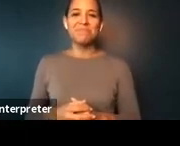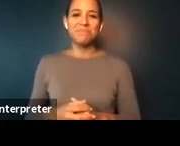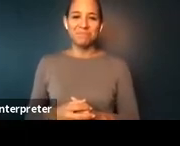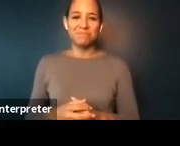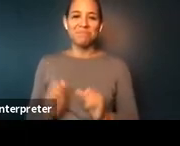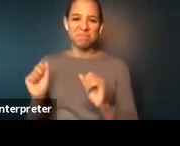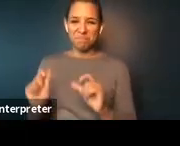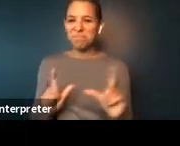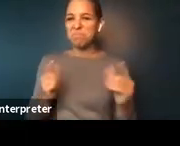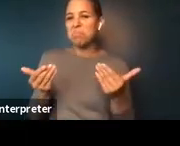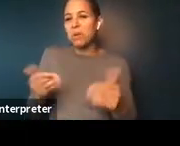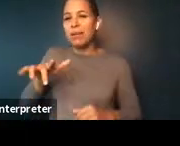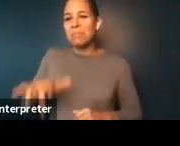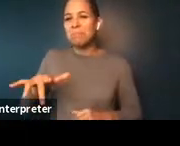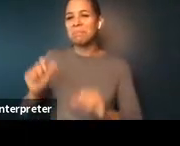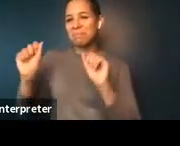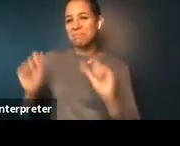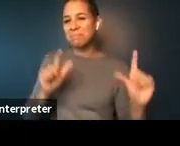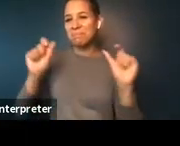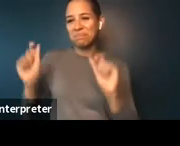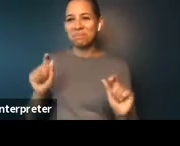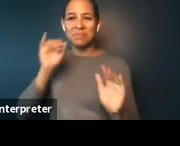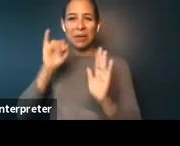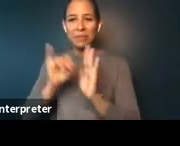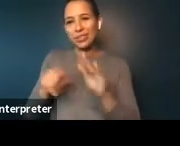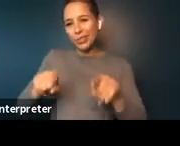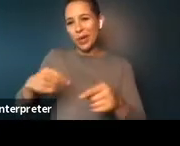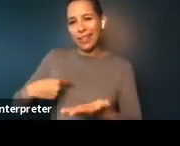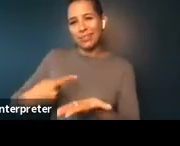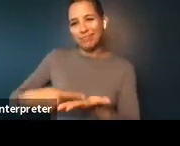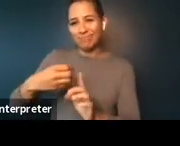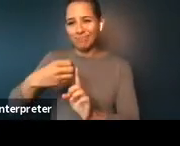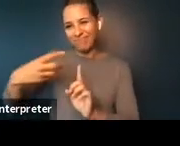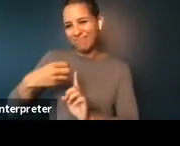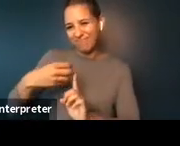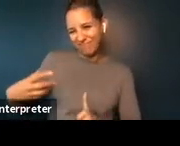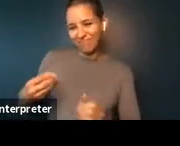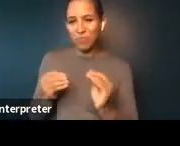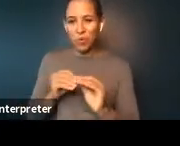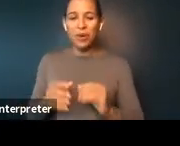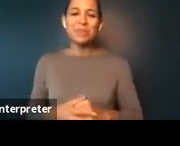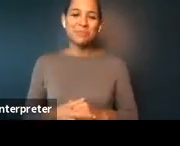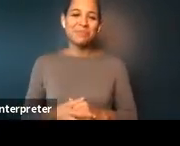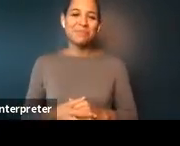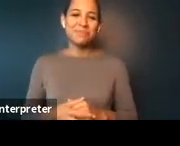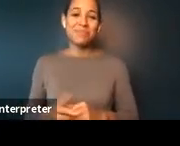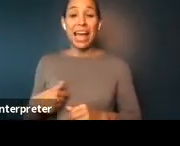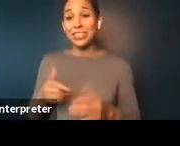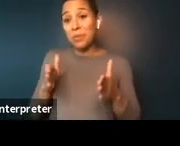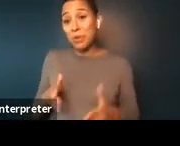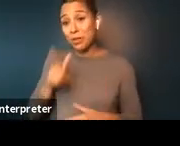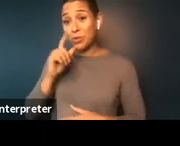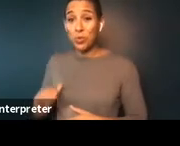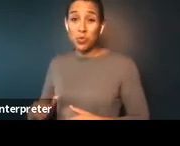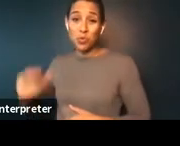I'm just going to go through these images. And of course, like as somebody who grew up in, you know, the late seventies and